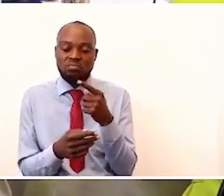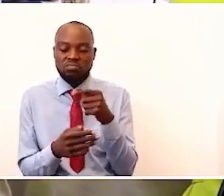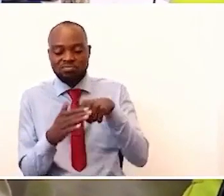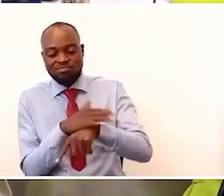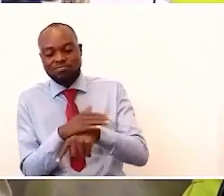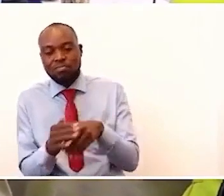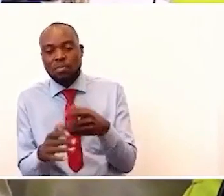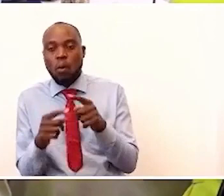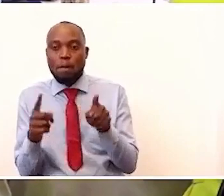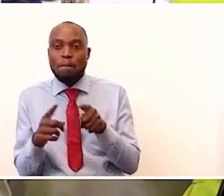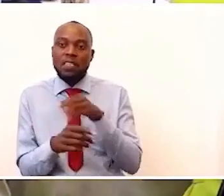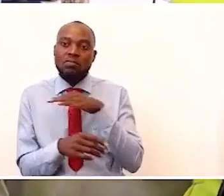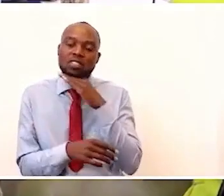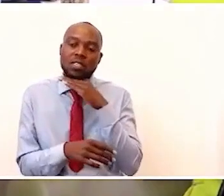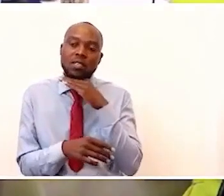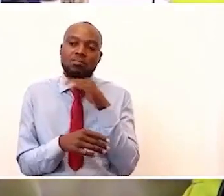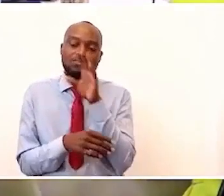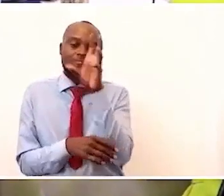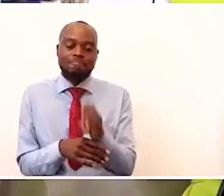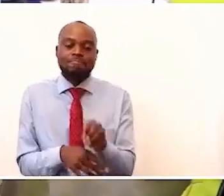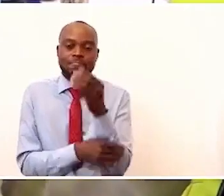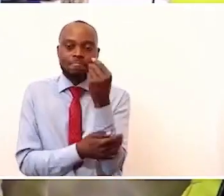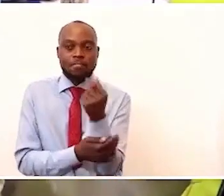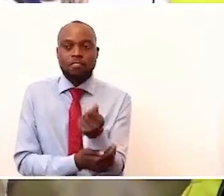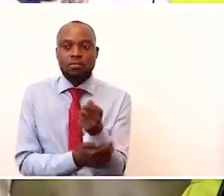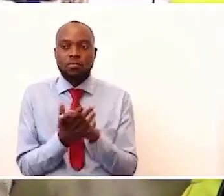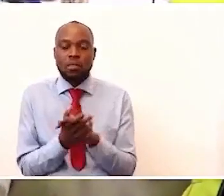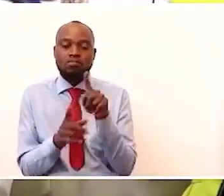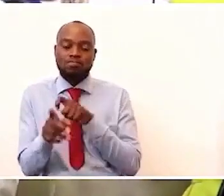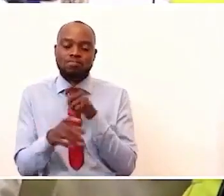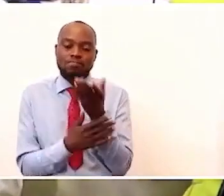the African financial architecture from being realized?